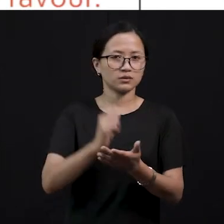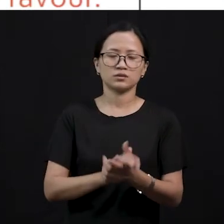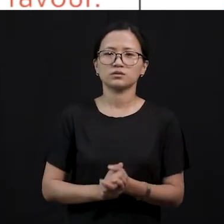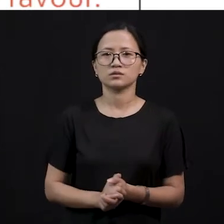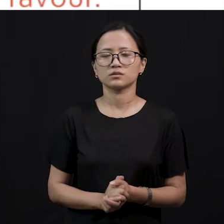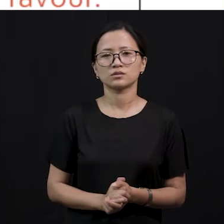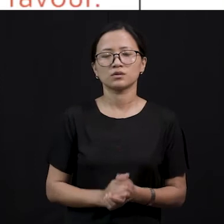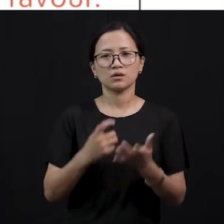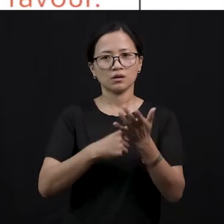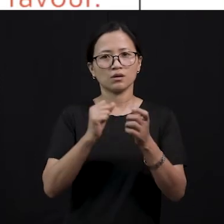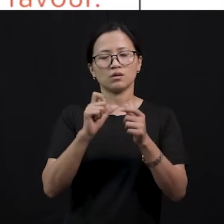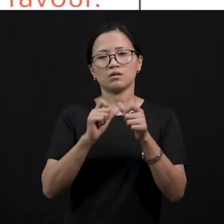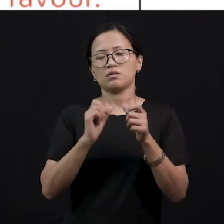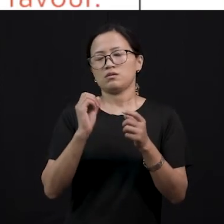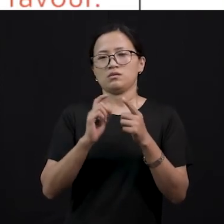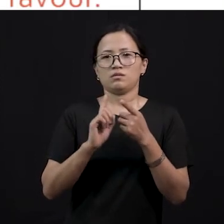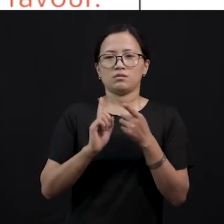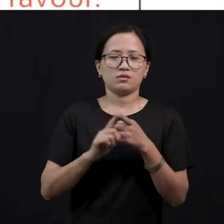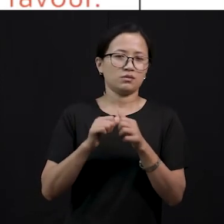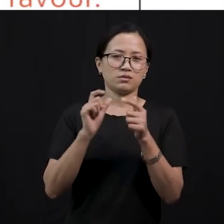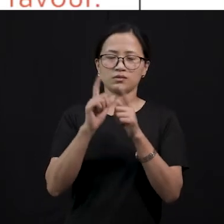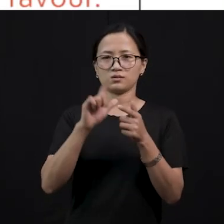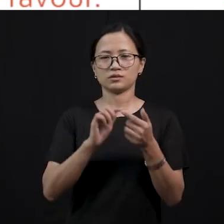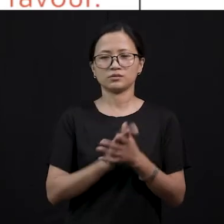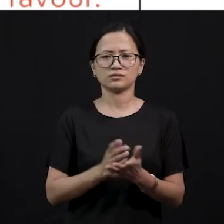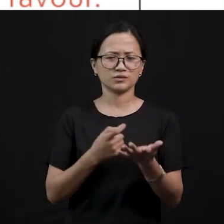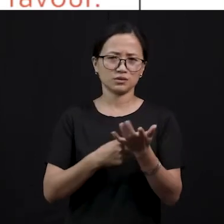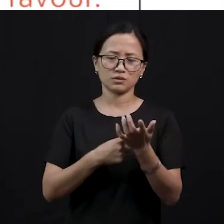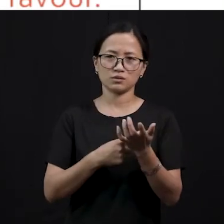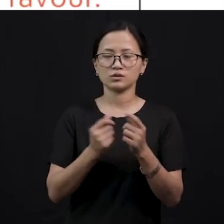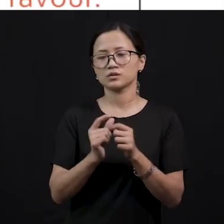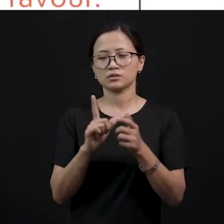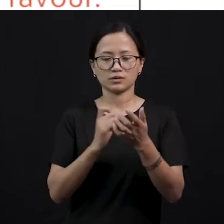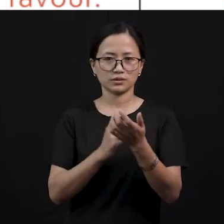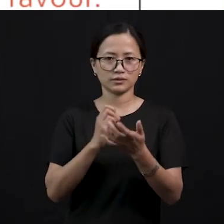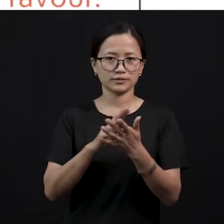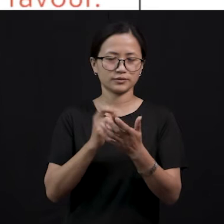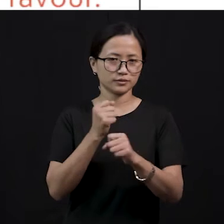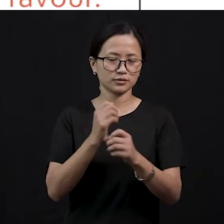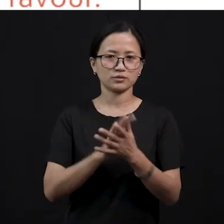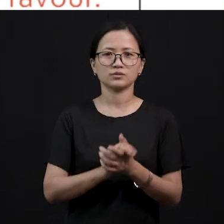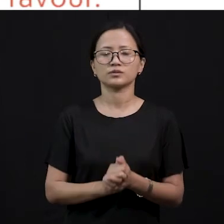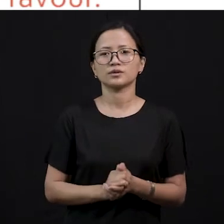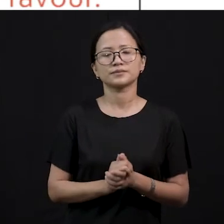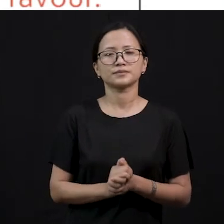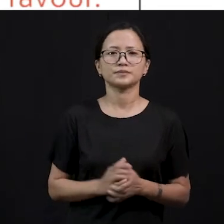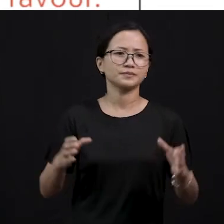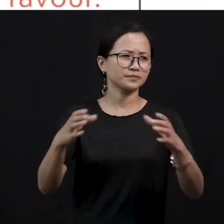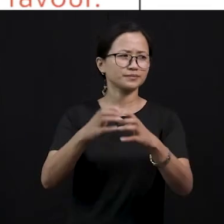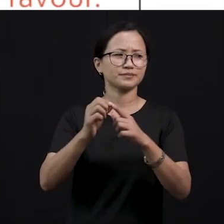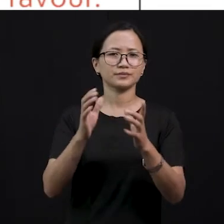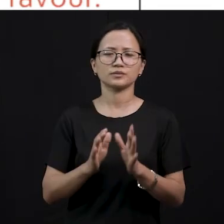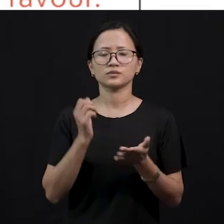is partisan. They should not be thinking that, oh, because this is the ruling party, I'm going to show this. This is the opposition party, I'm not going to show this.